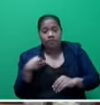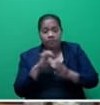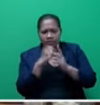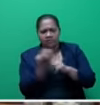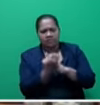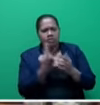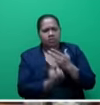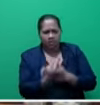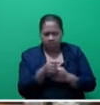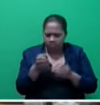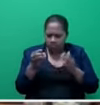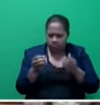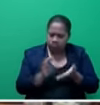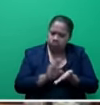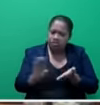a total of